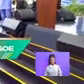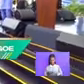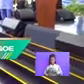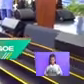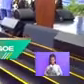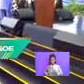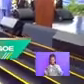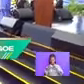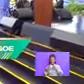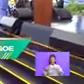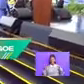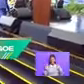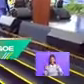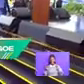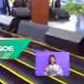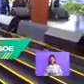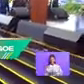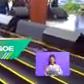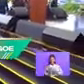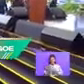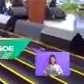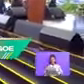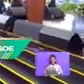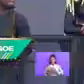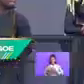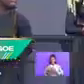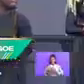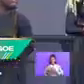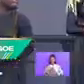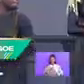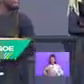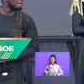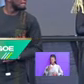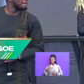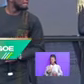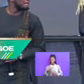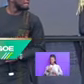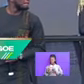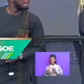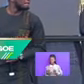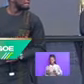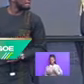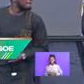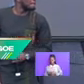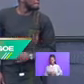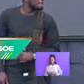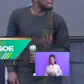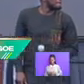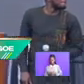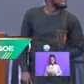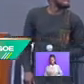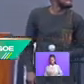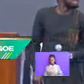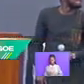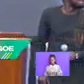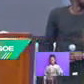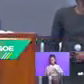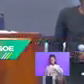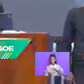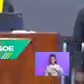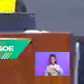and then I'm I'm going to declare afterwards what God told me concerning this